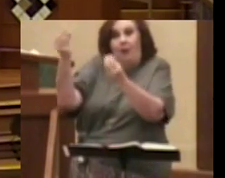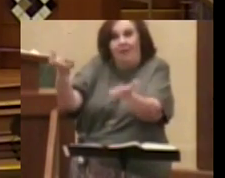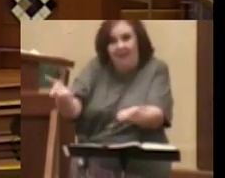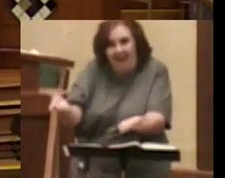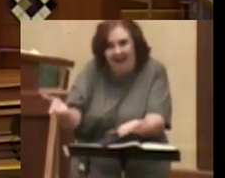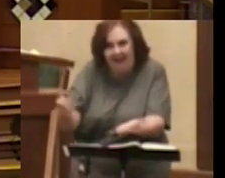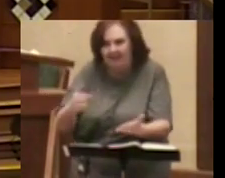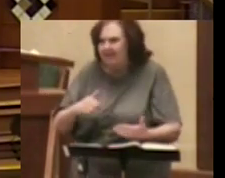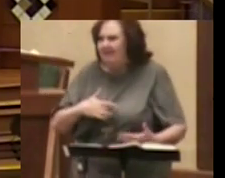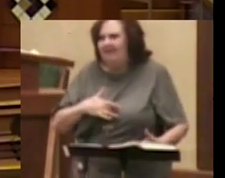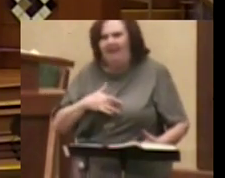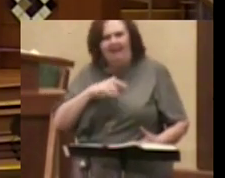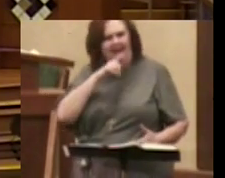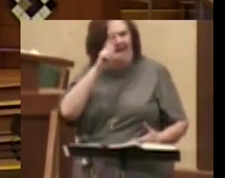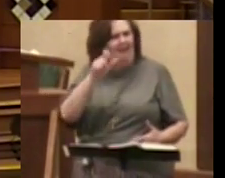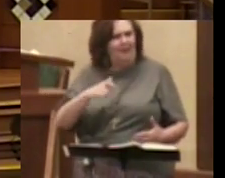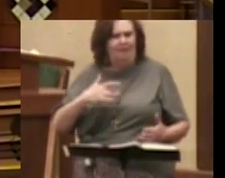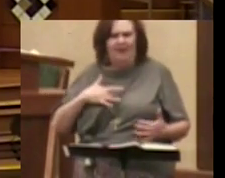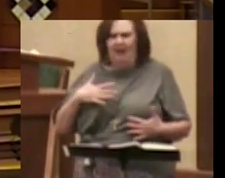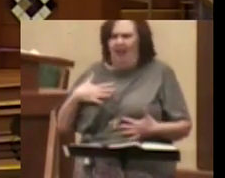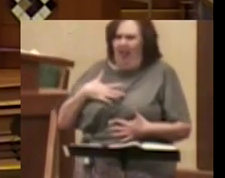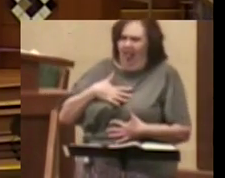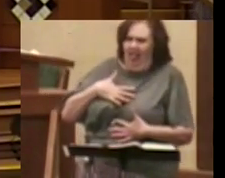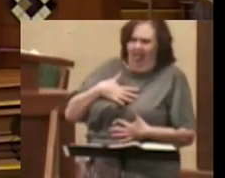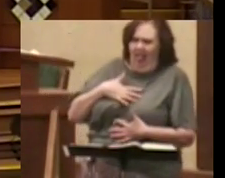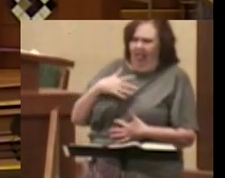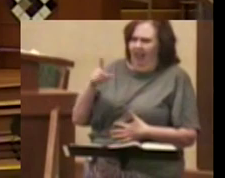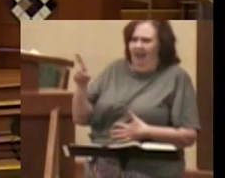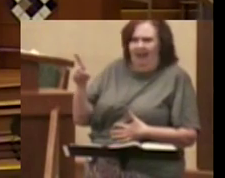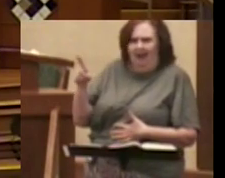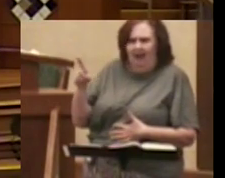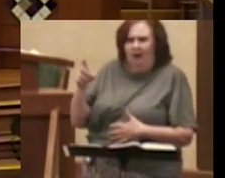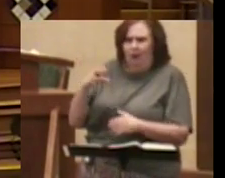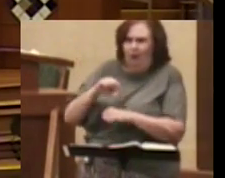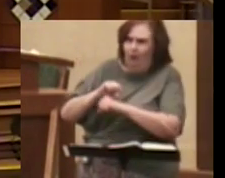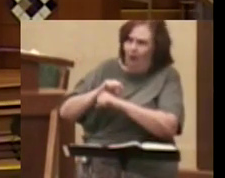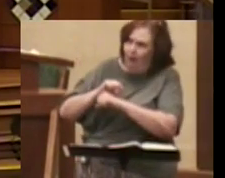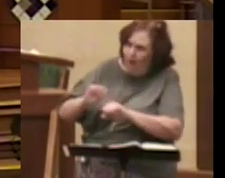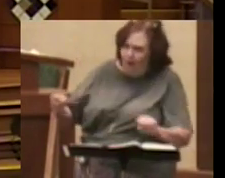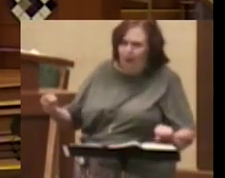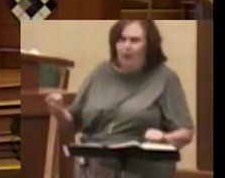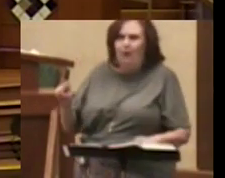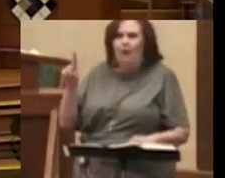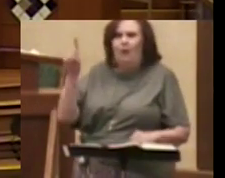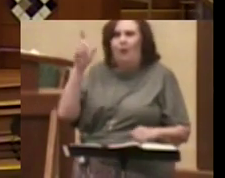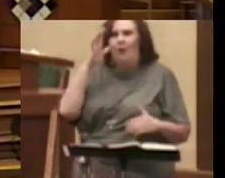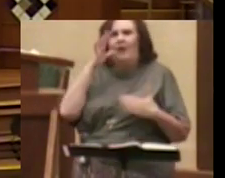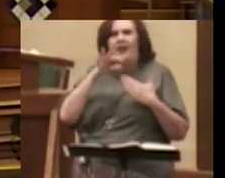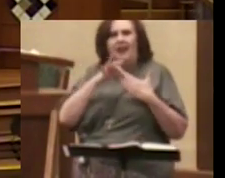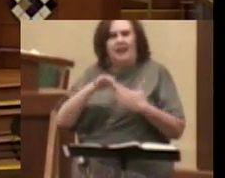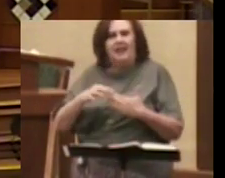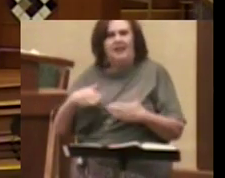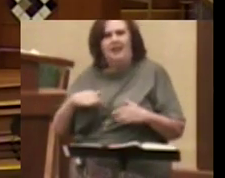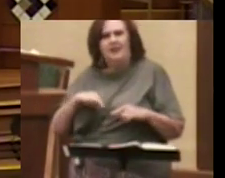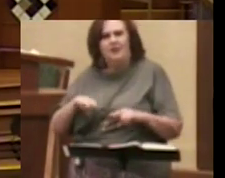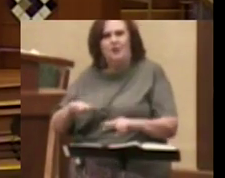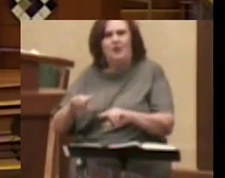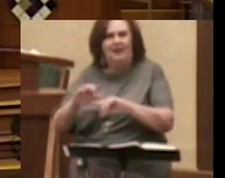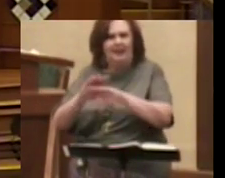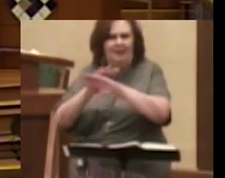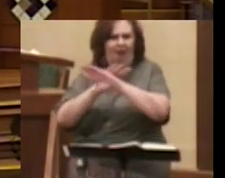be anxious, that we have a light that is secure and will lead us through any